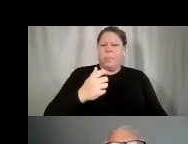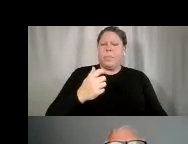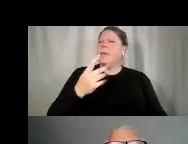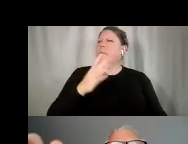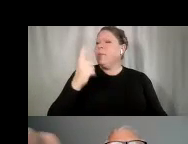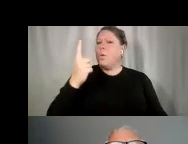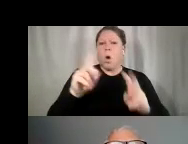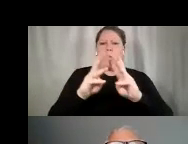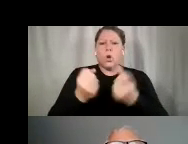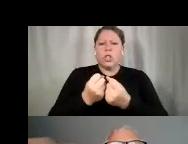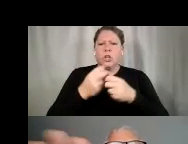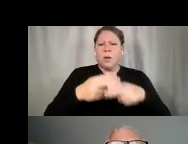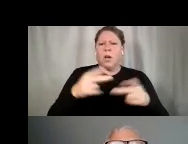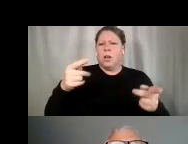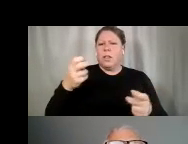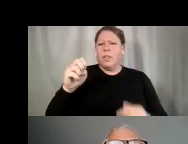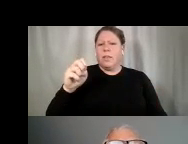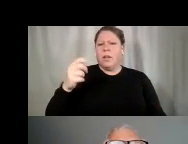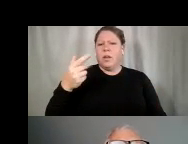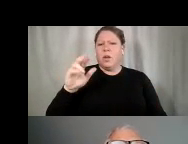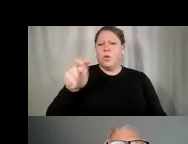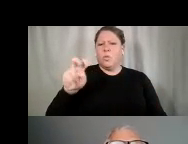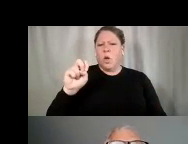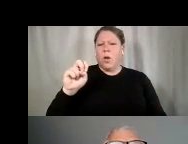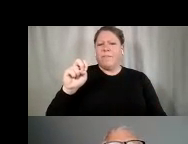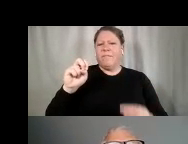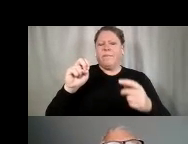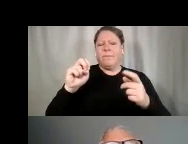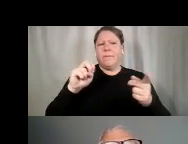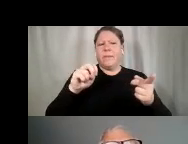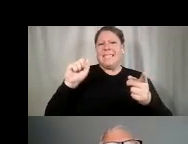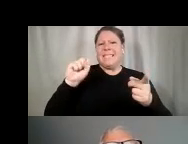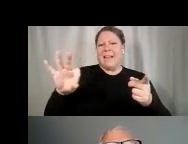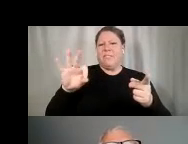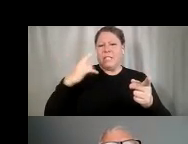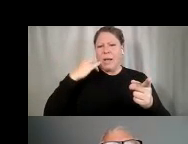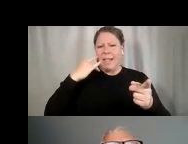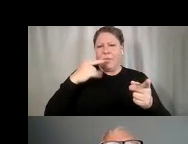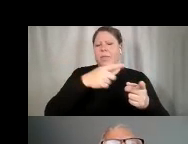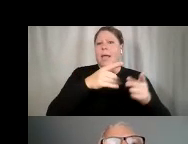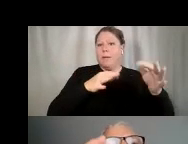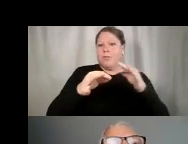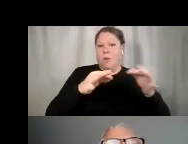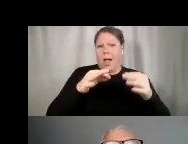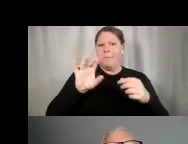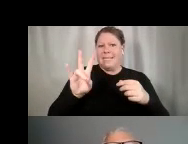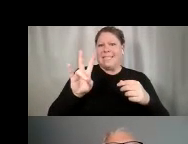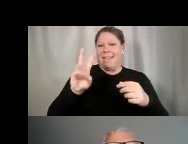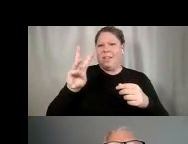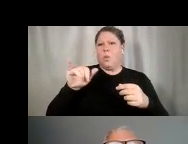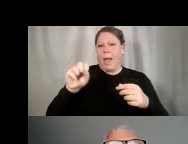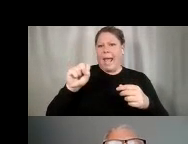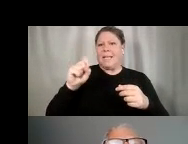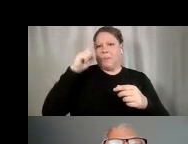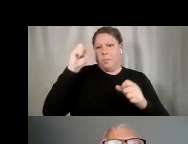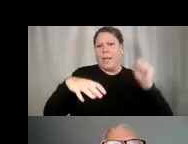the Grove, a firm in, visual facilitation firm in San Francisco that describes this creative process, and they call that